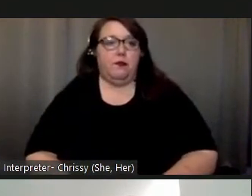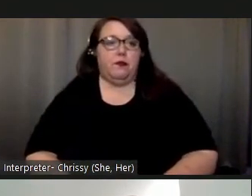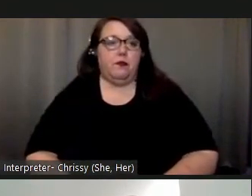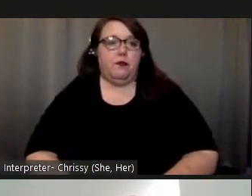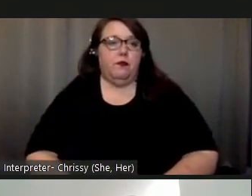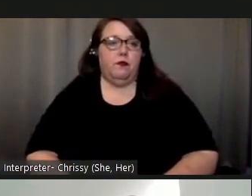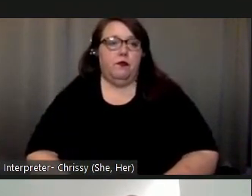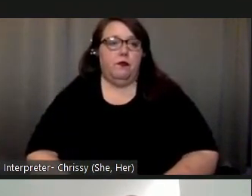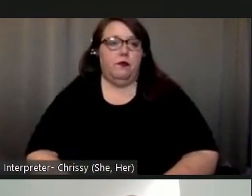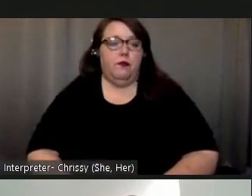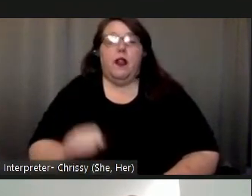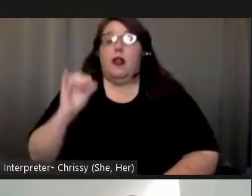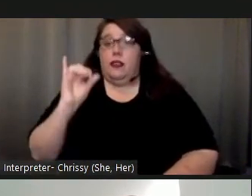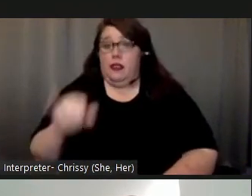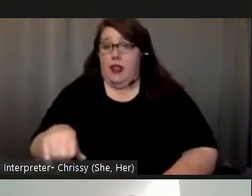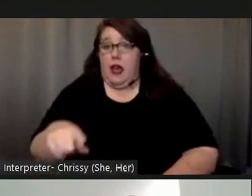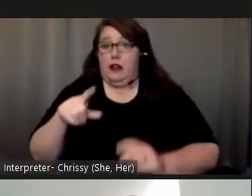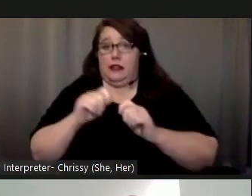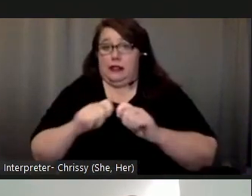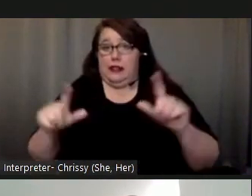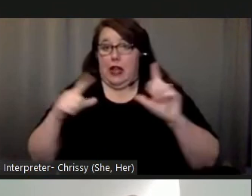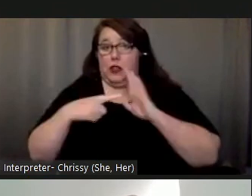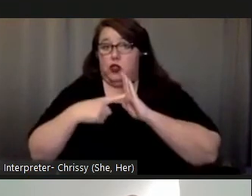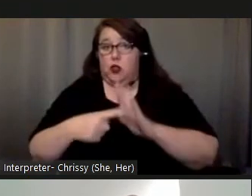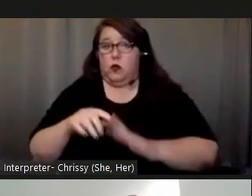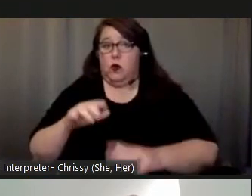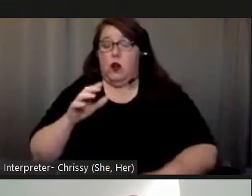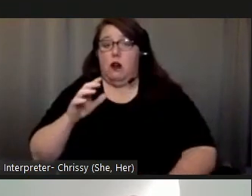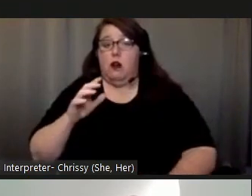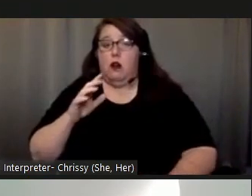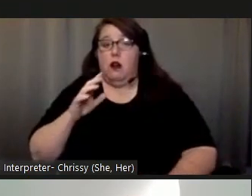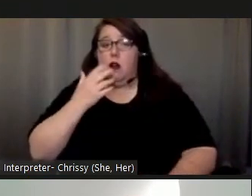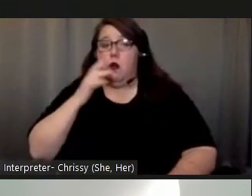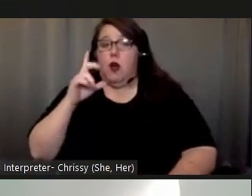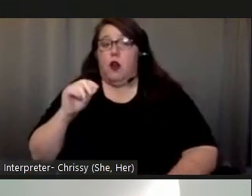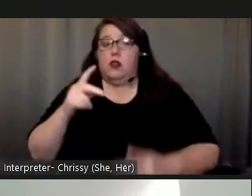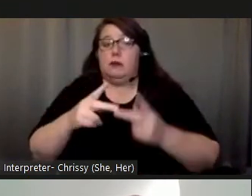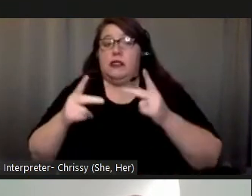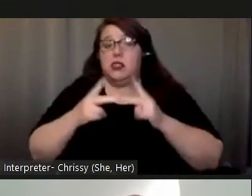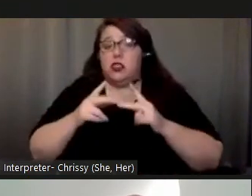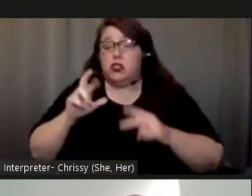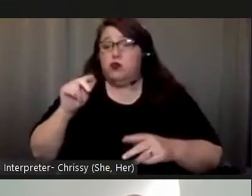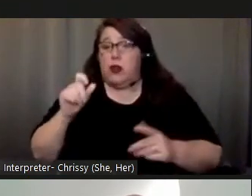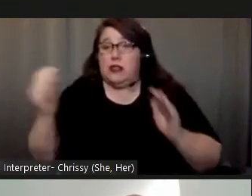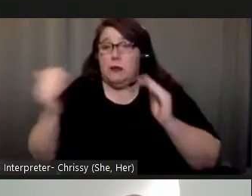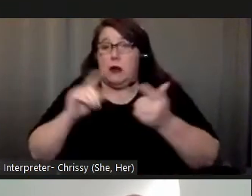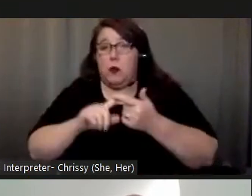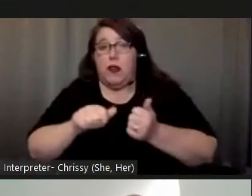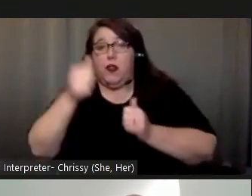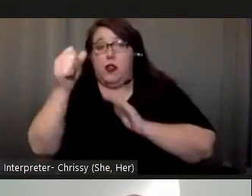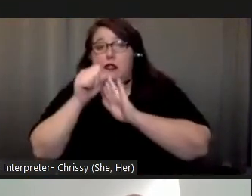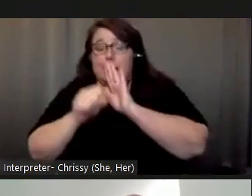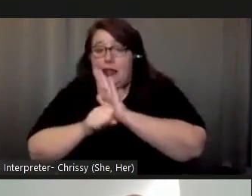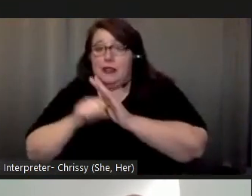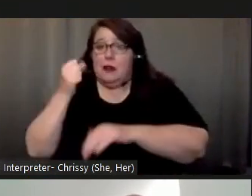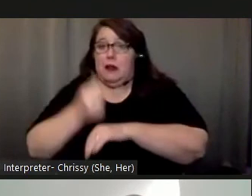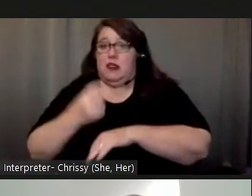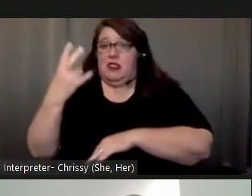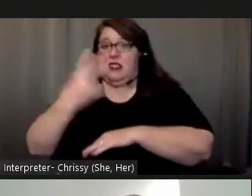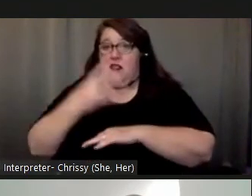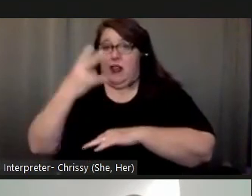And this slide is specifically showing you Colorado's position, our rate compared to other states in the country based on our 7-day